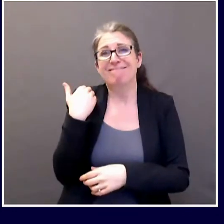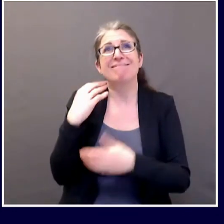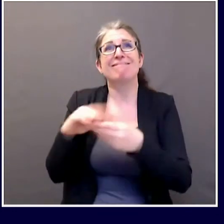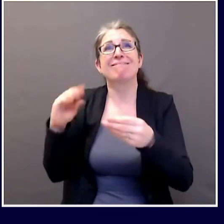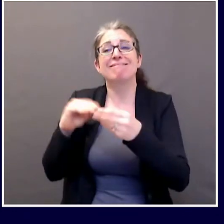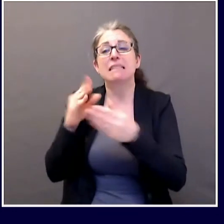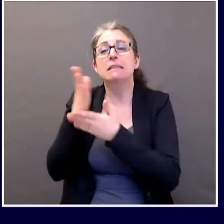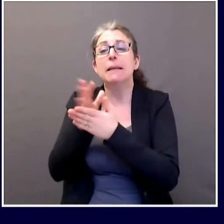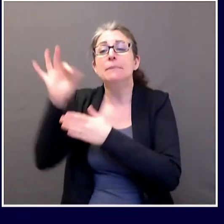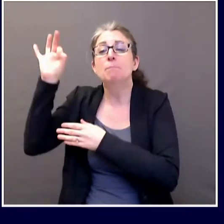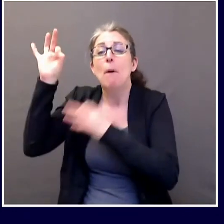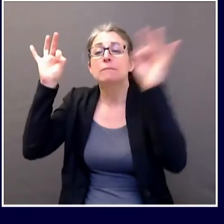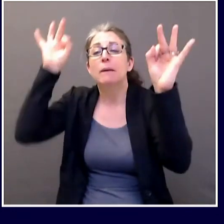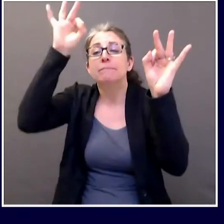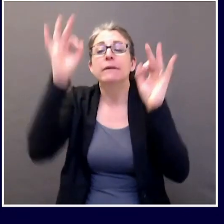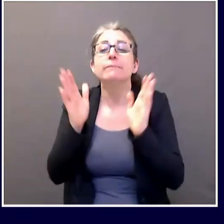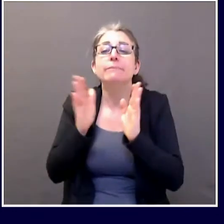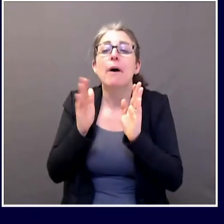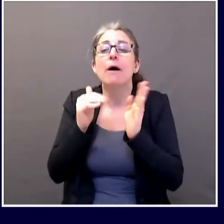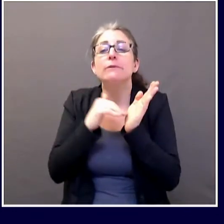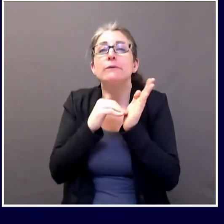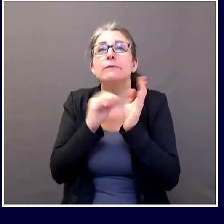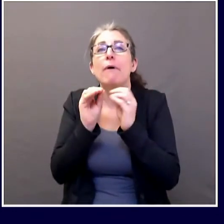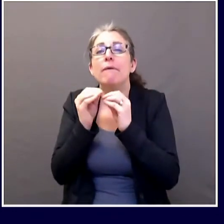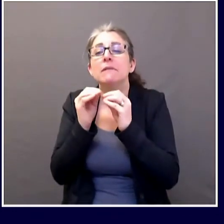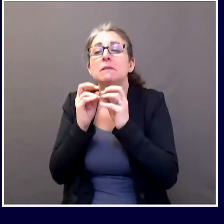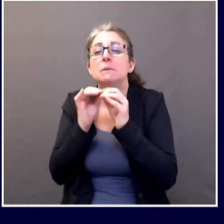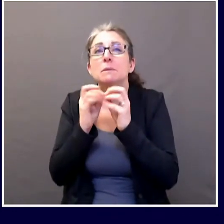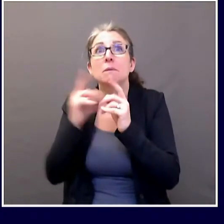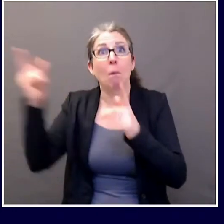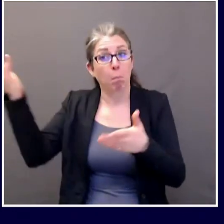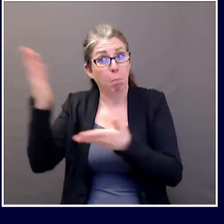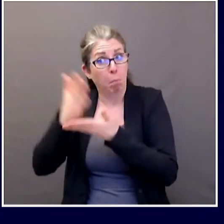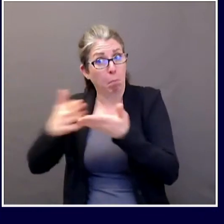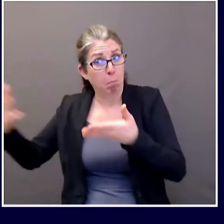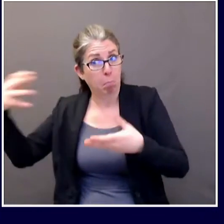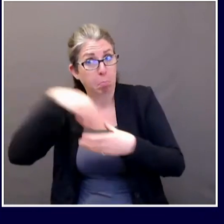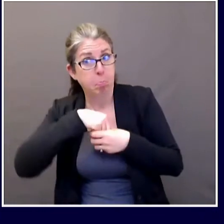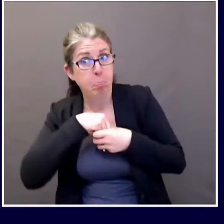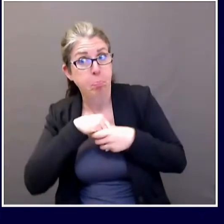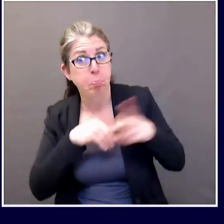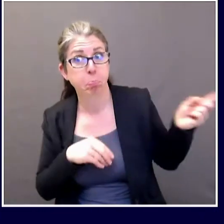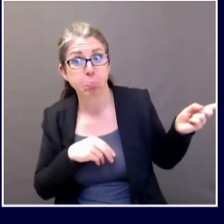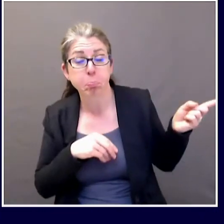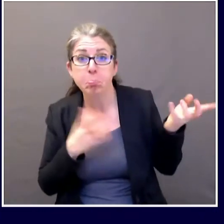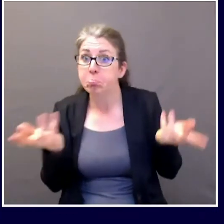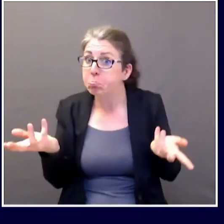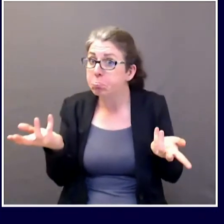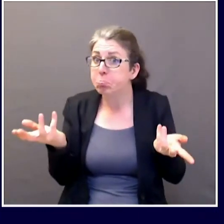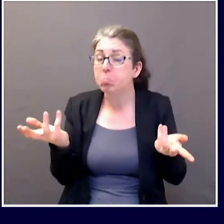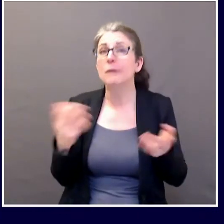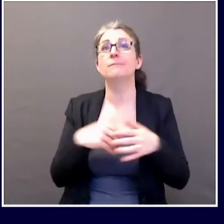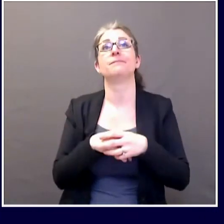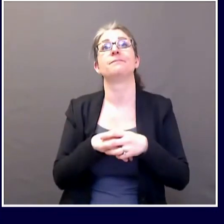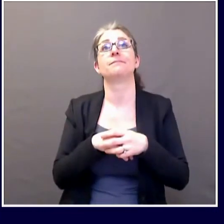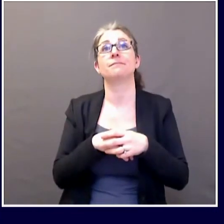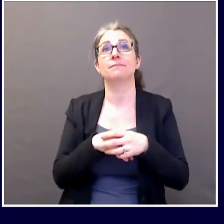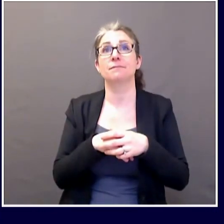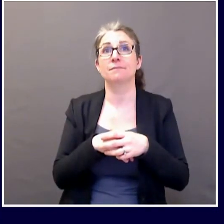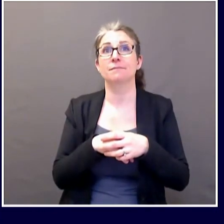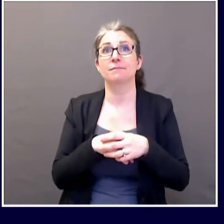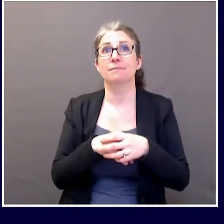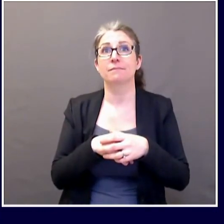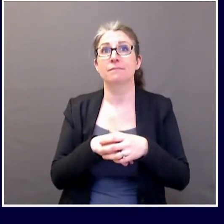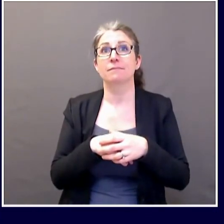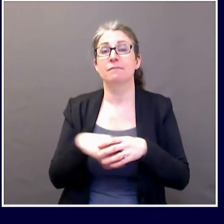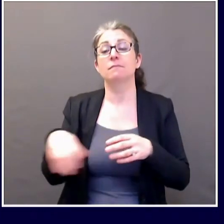and go ahead and schedule, but they may not see a need to take their current system down and sign up with our system.